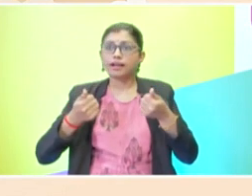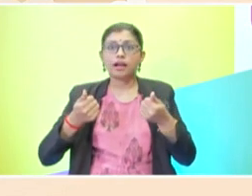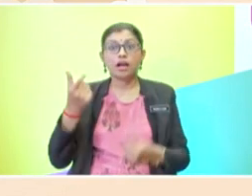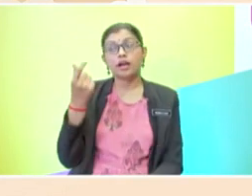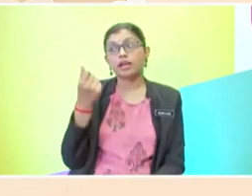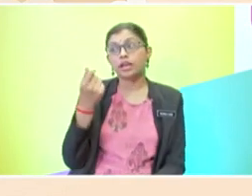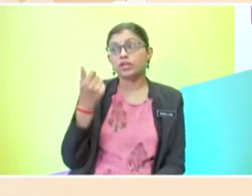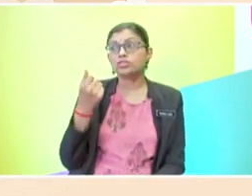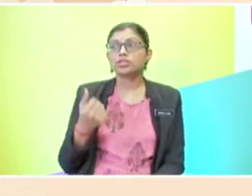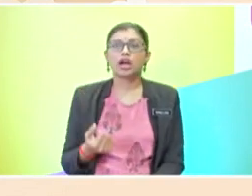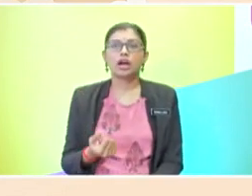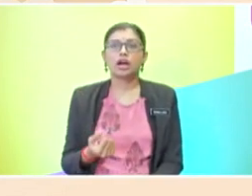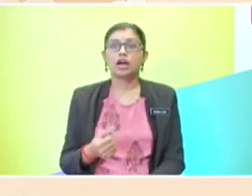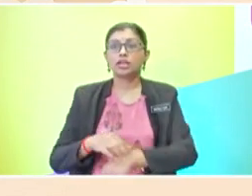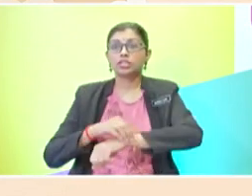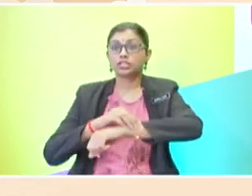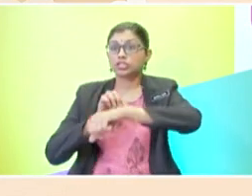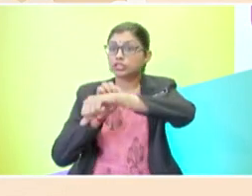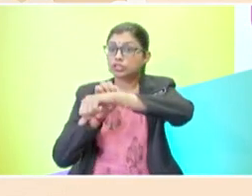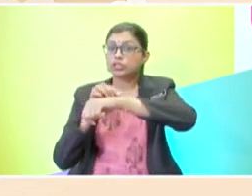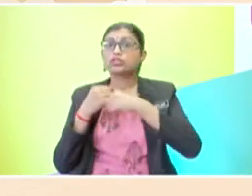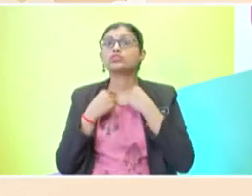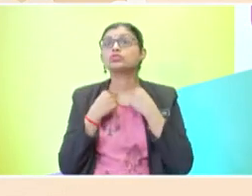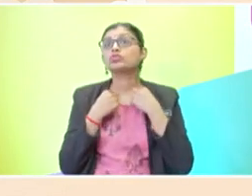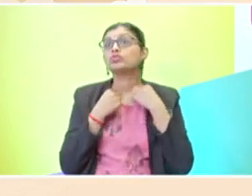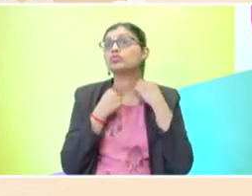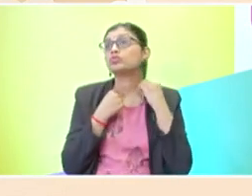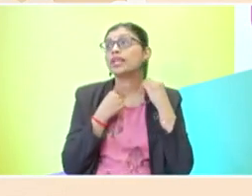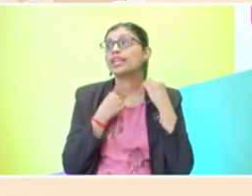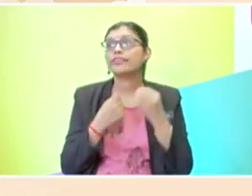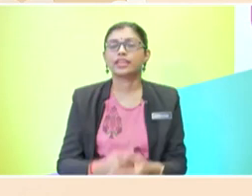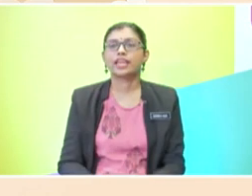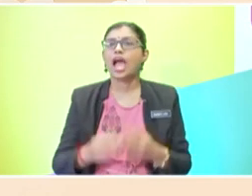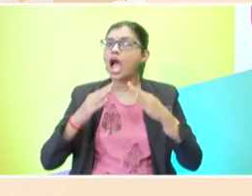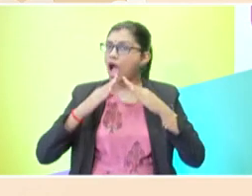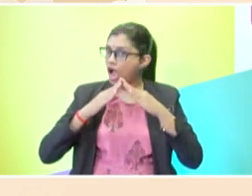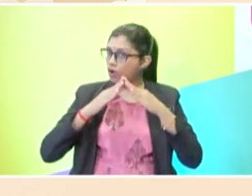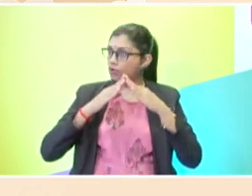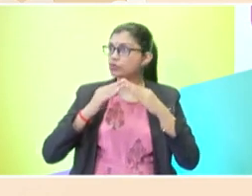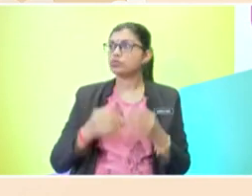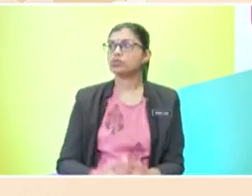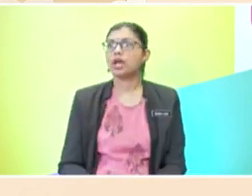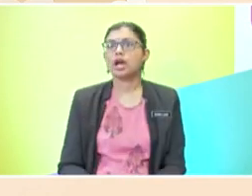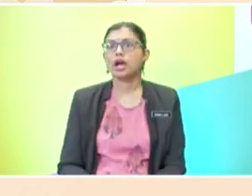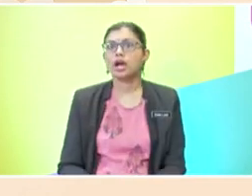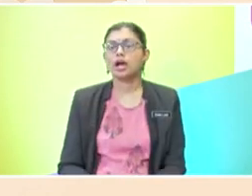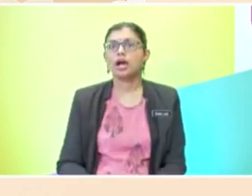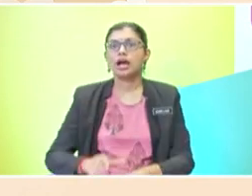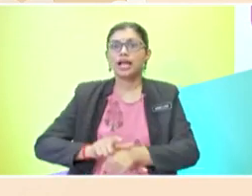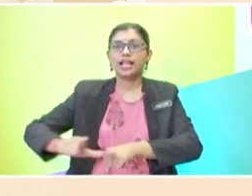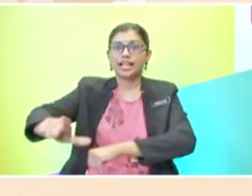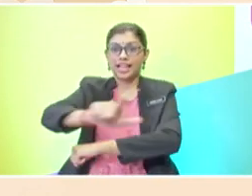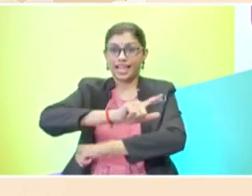home, in your piggy bank or in the bank, okay, outside there. Car and house, you have to settle